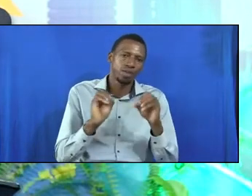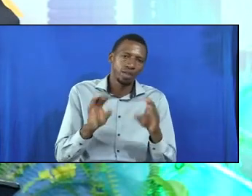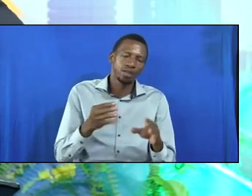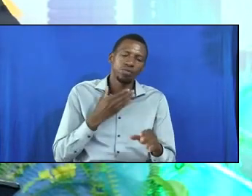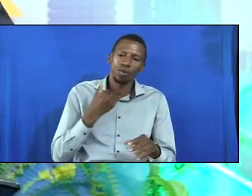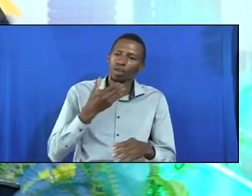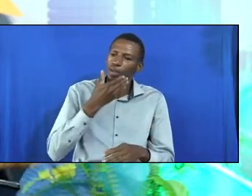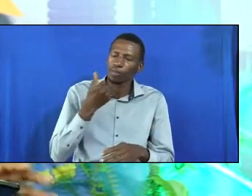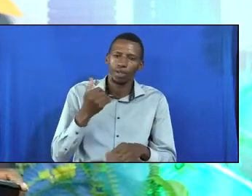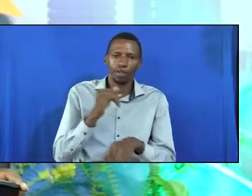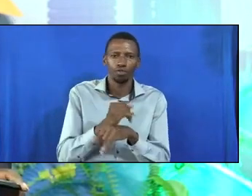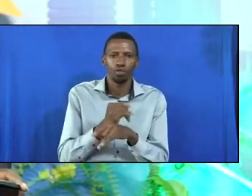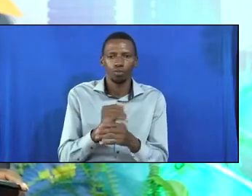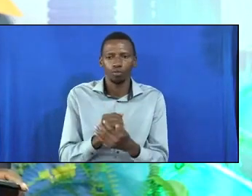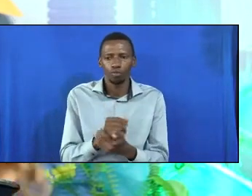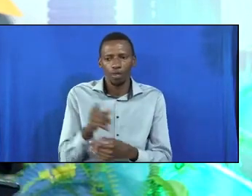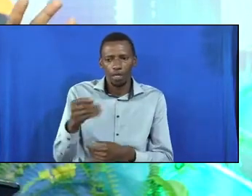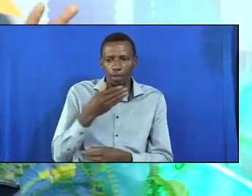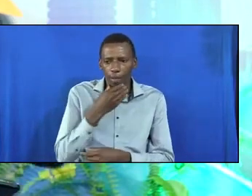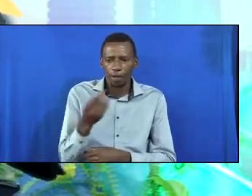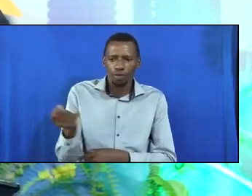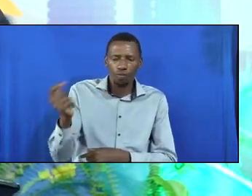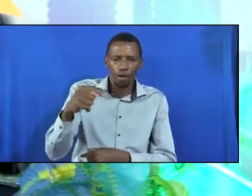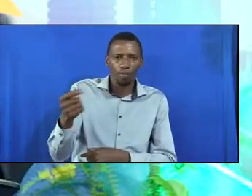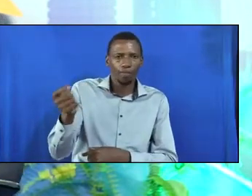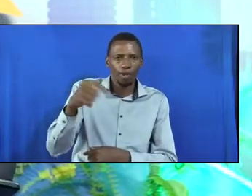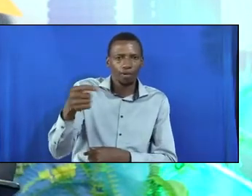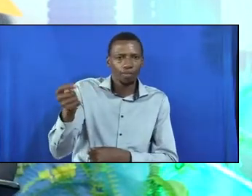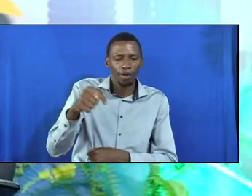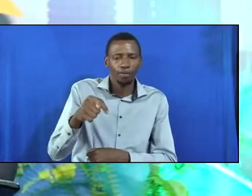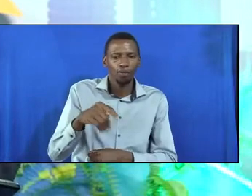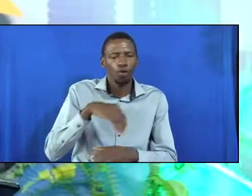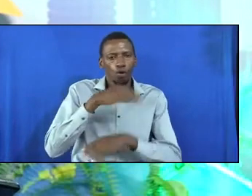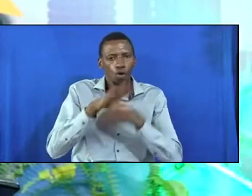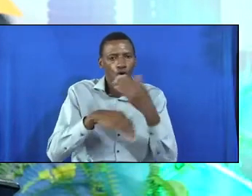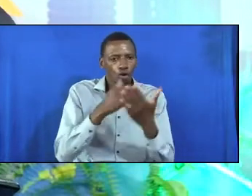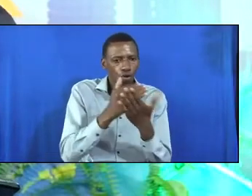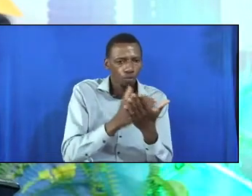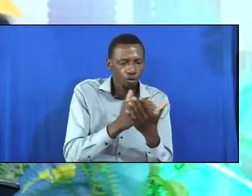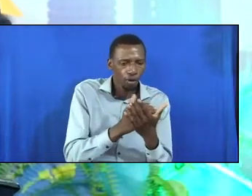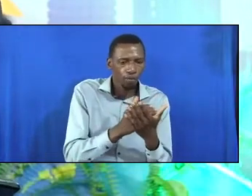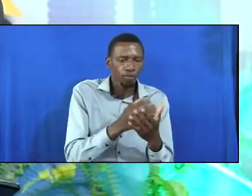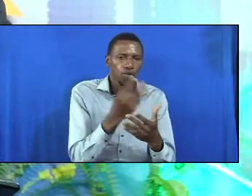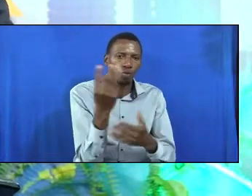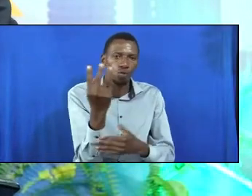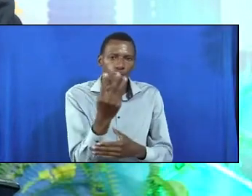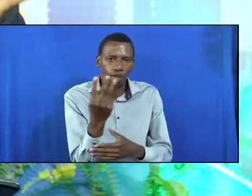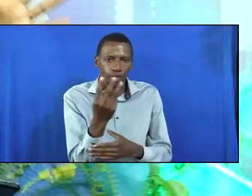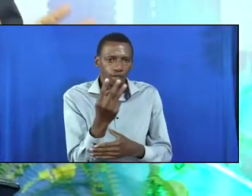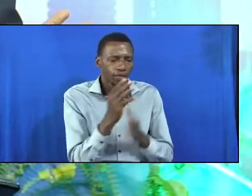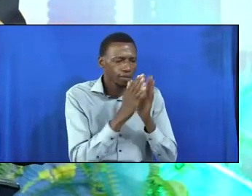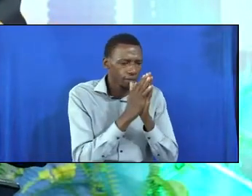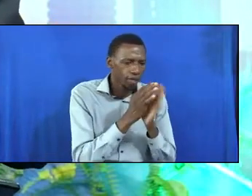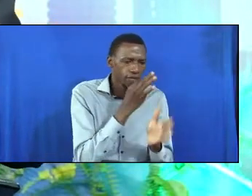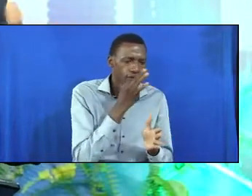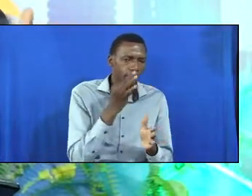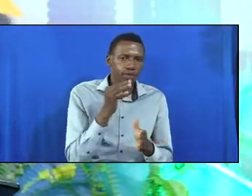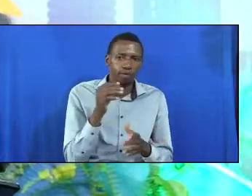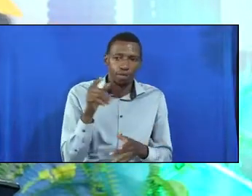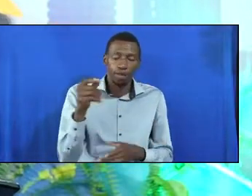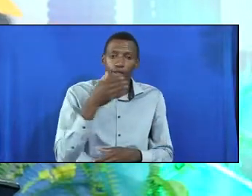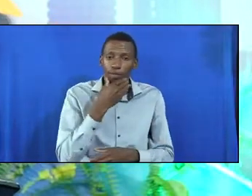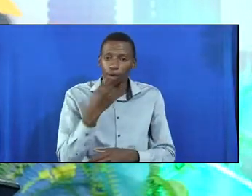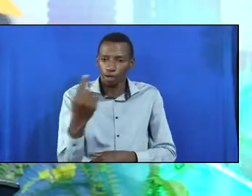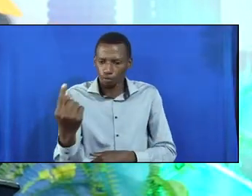he participated in all the programs, the Wednesday praying and fasting. Now then he came to me, and specifically